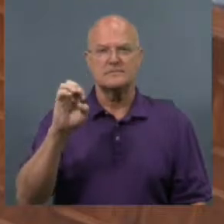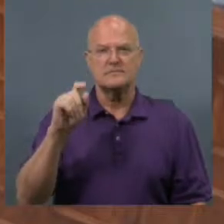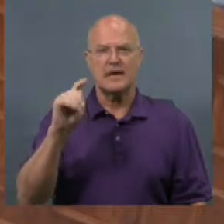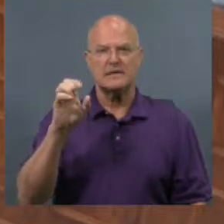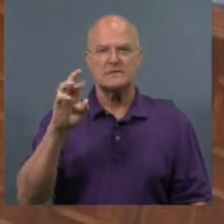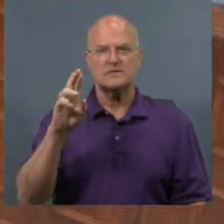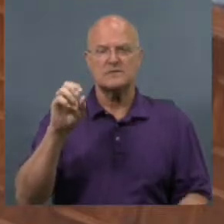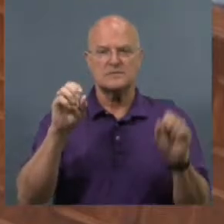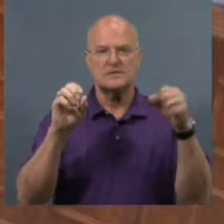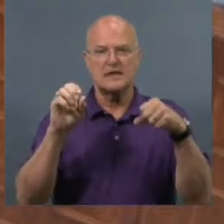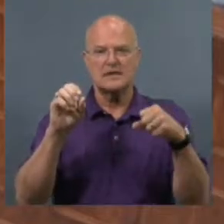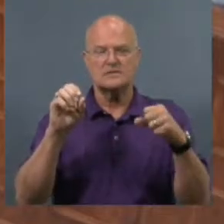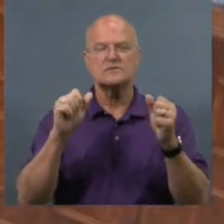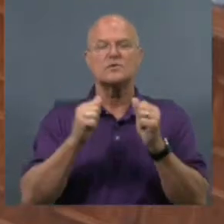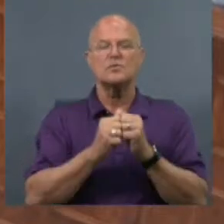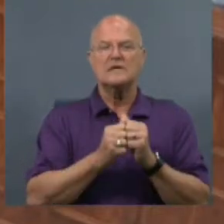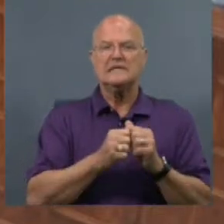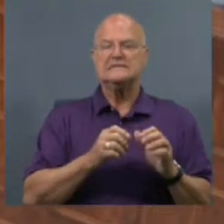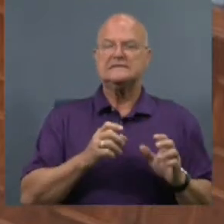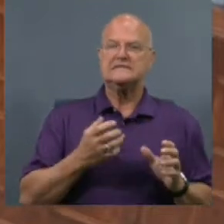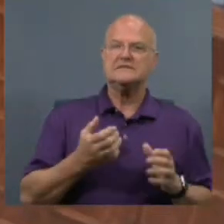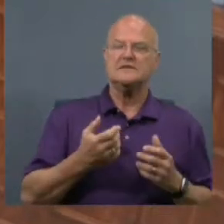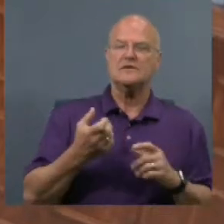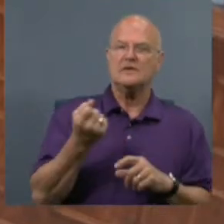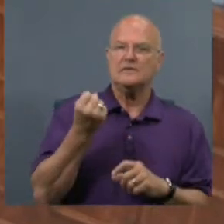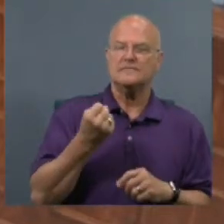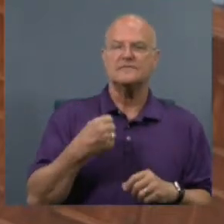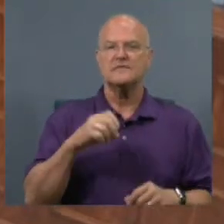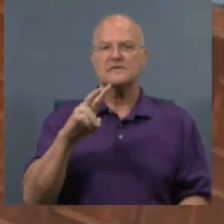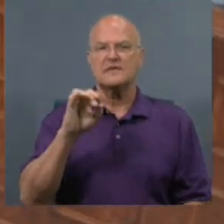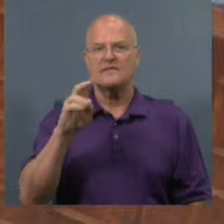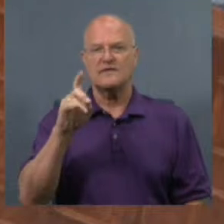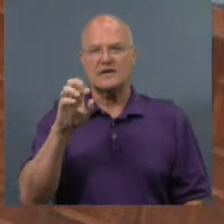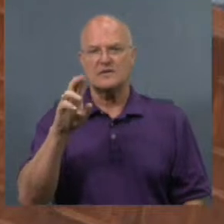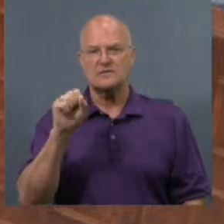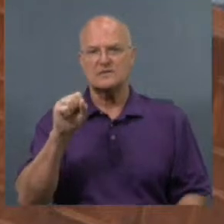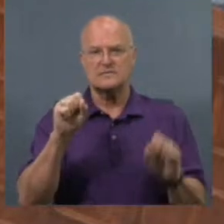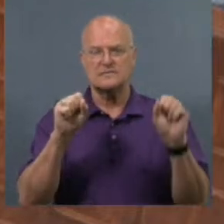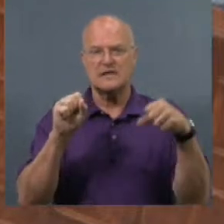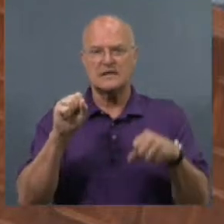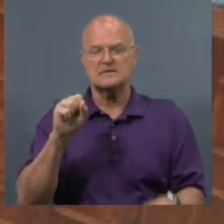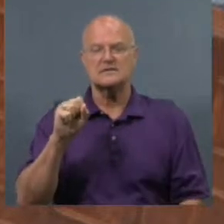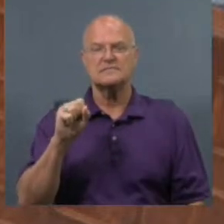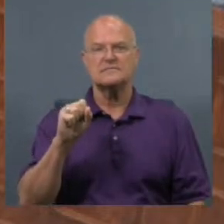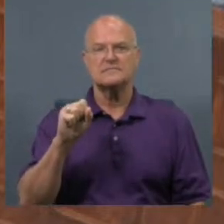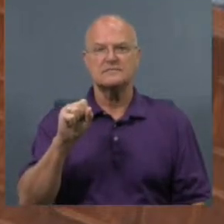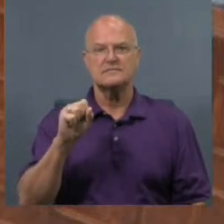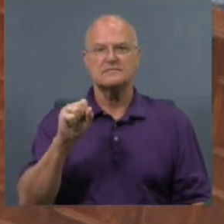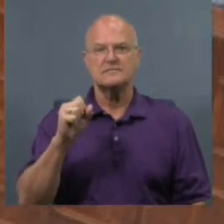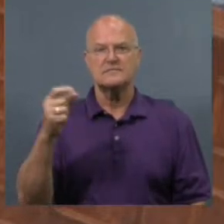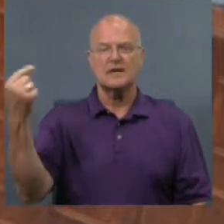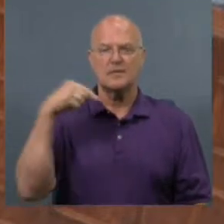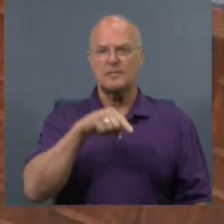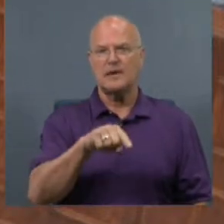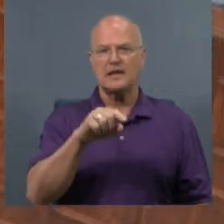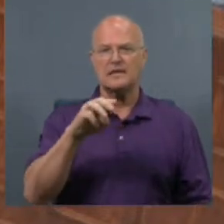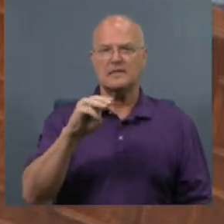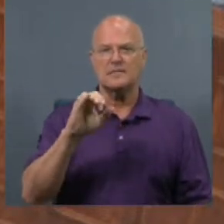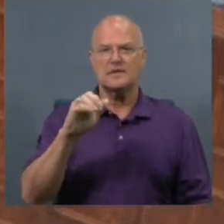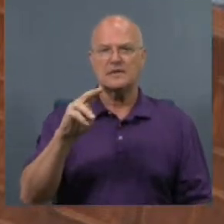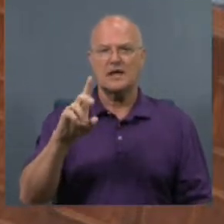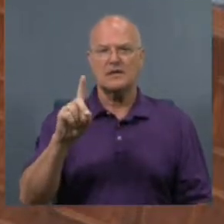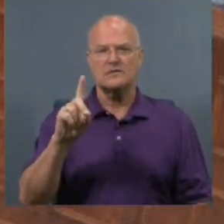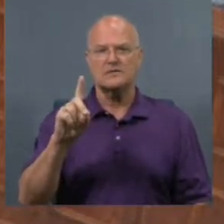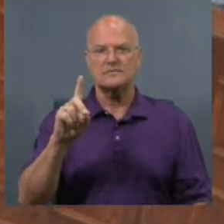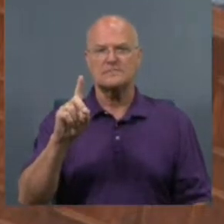Baxter? Yes, with stated reservations. Vickers? Yes. Coming back to Commissioner